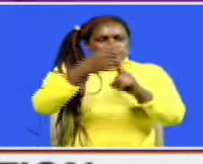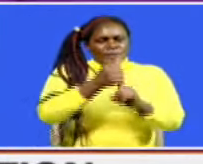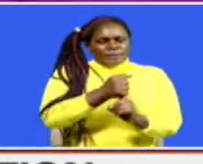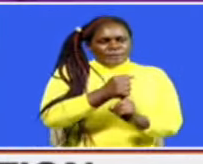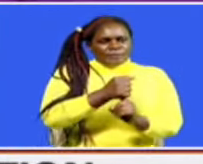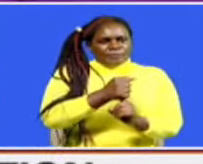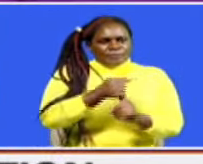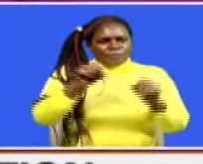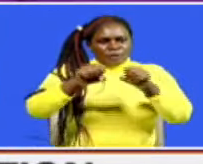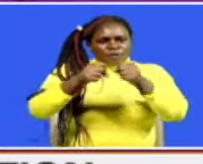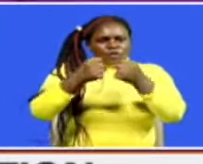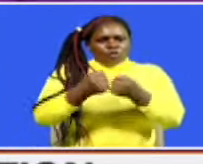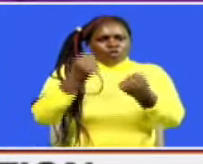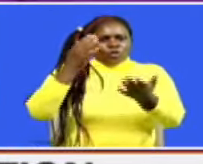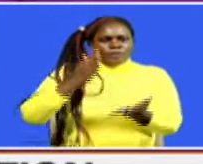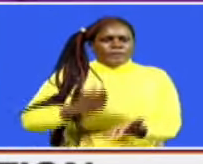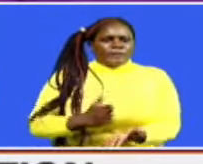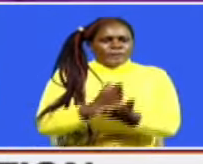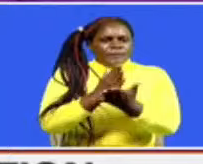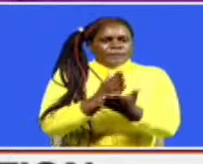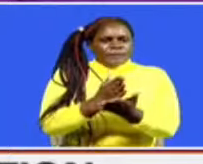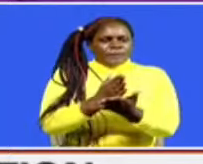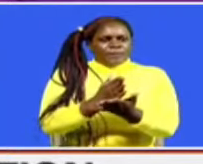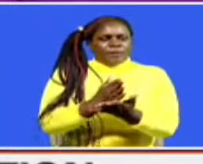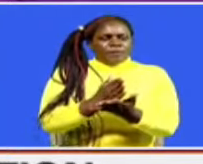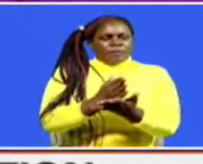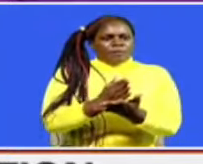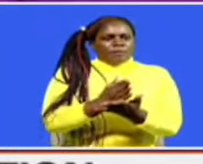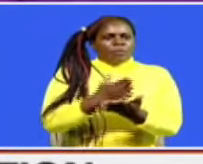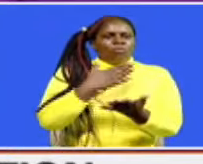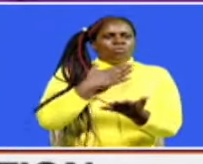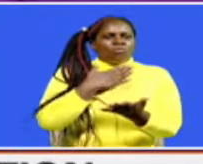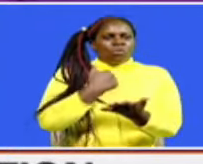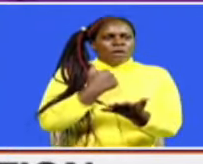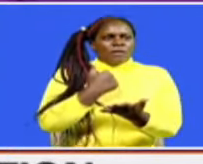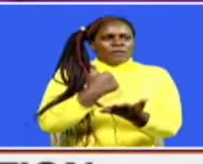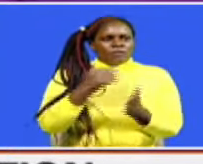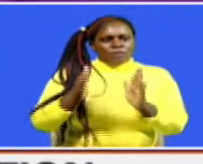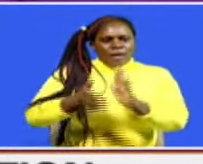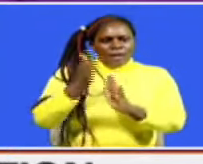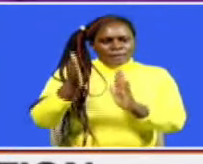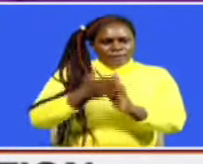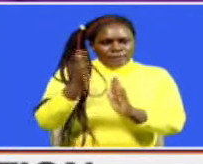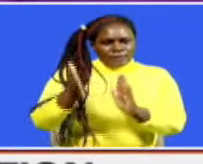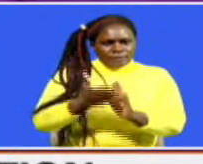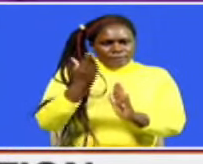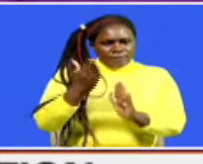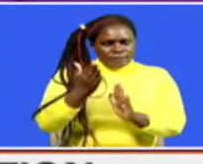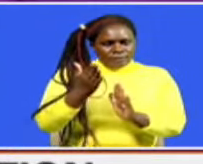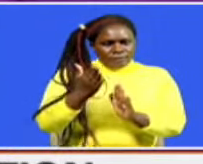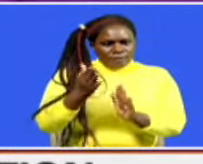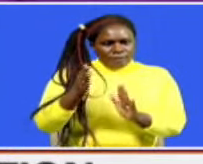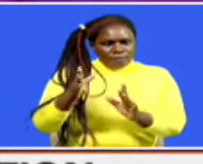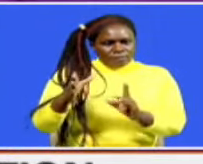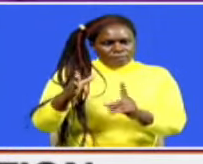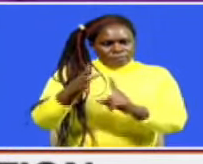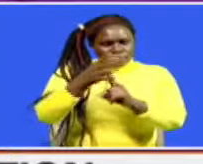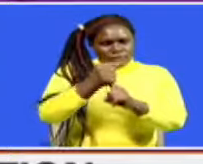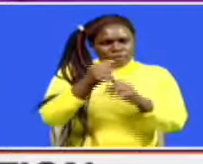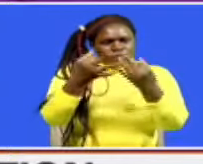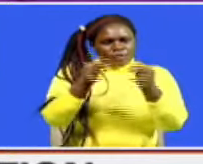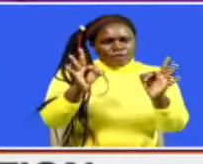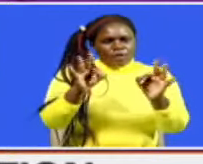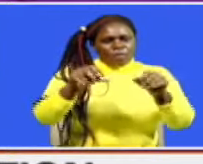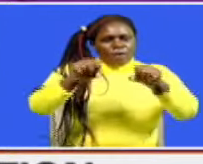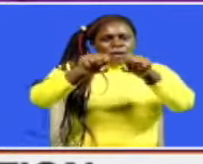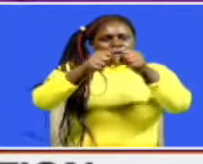of social justice calls for the urgent realization of freedom of